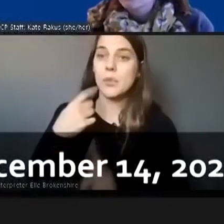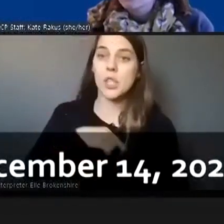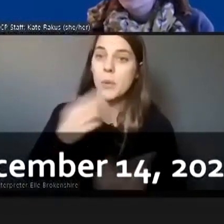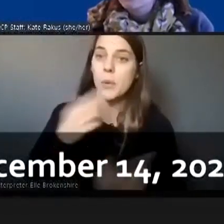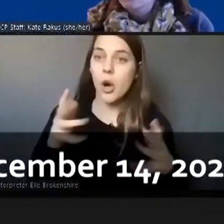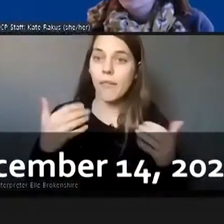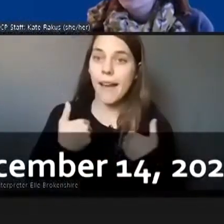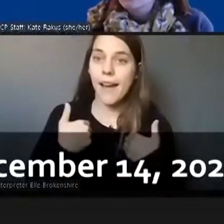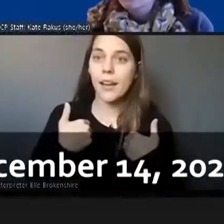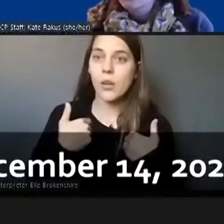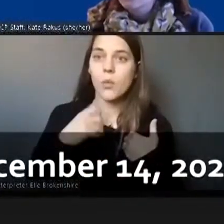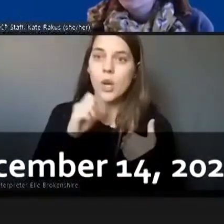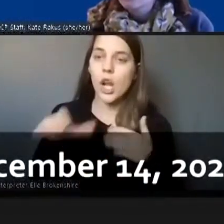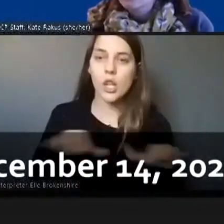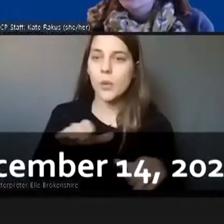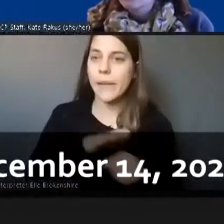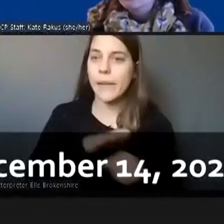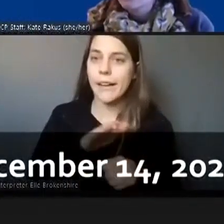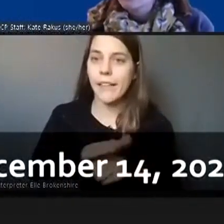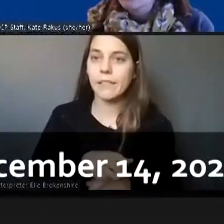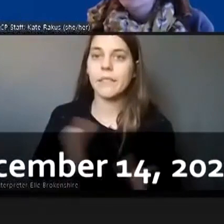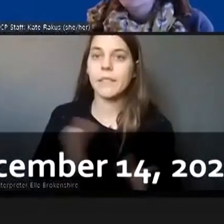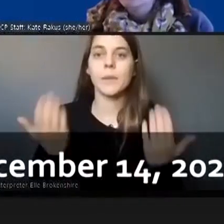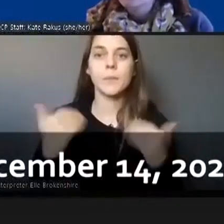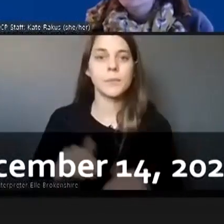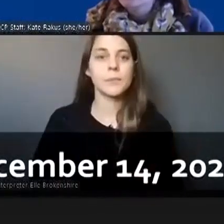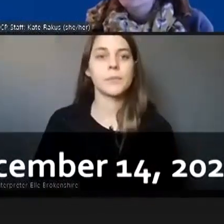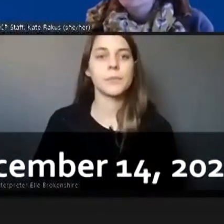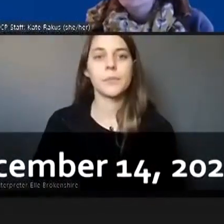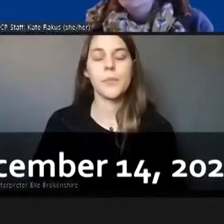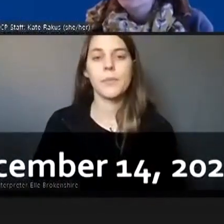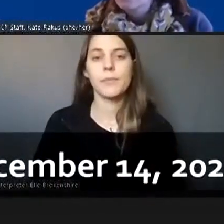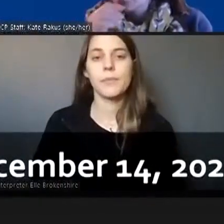weren't doing enough. So next slide.